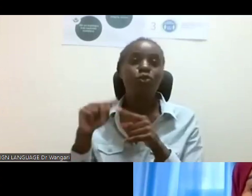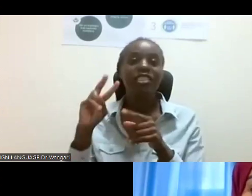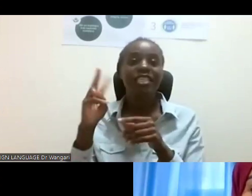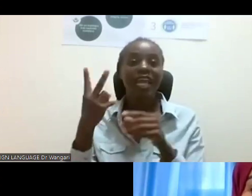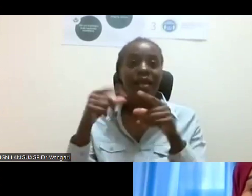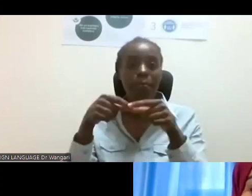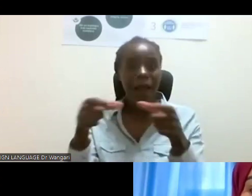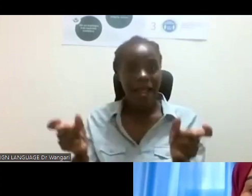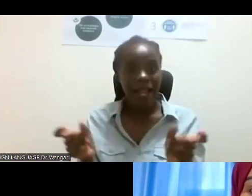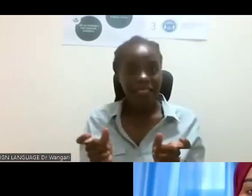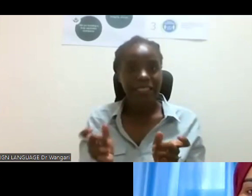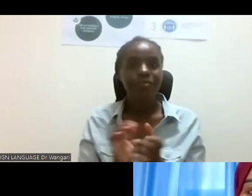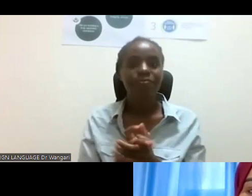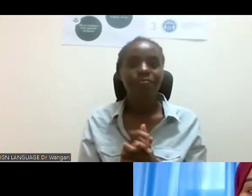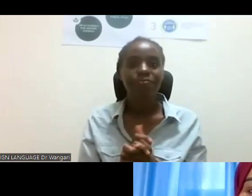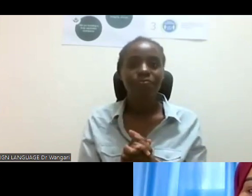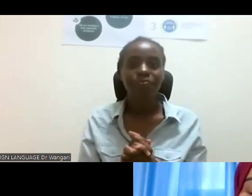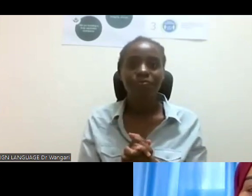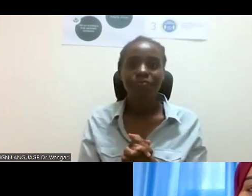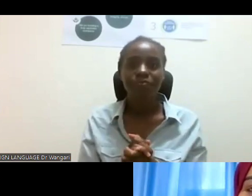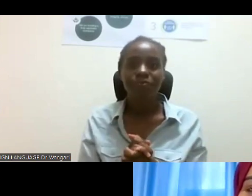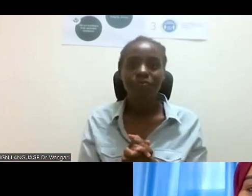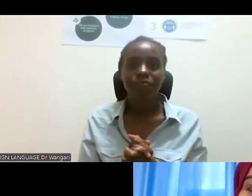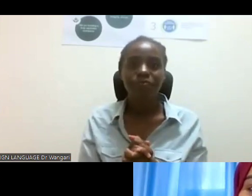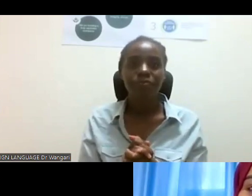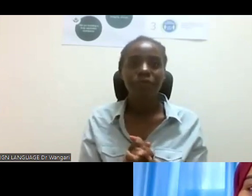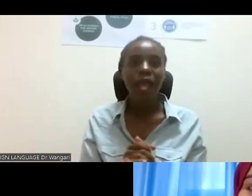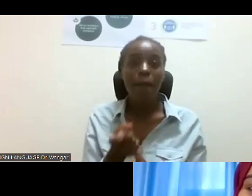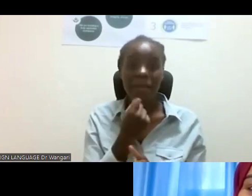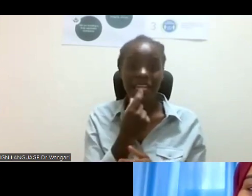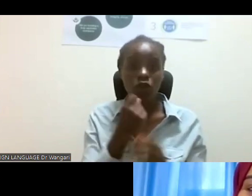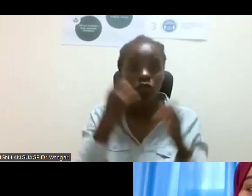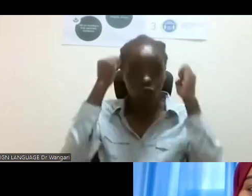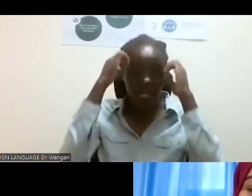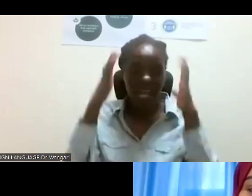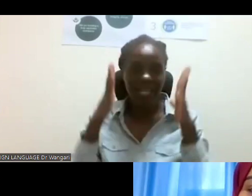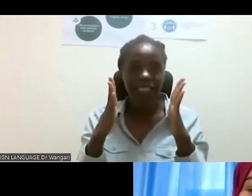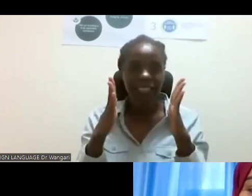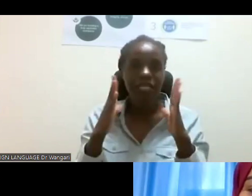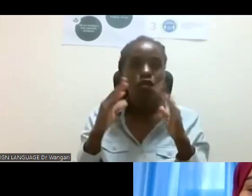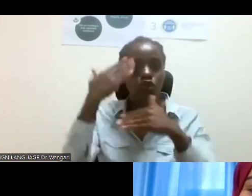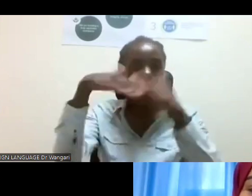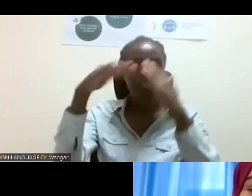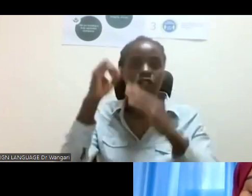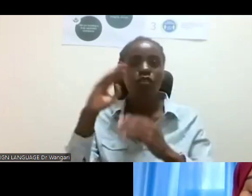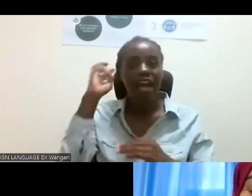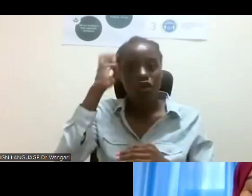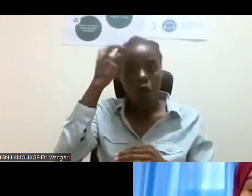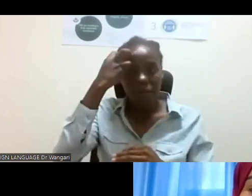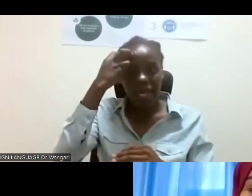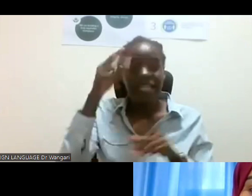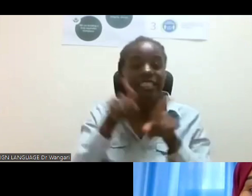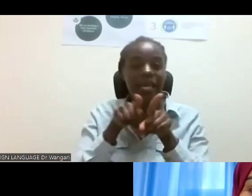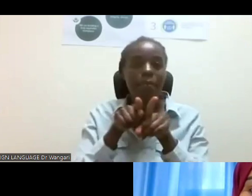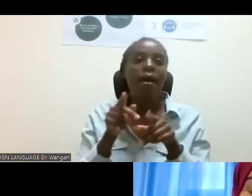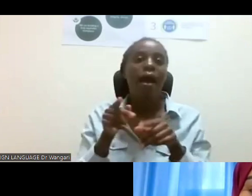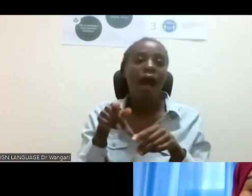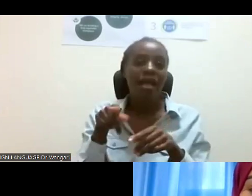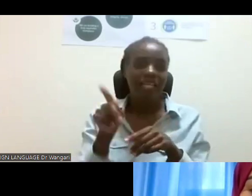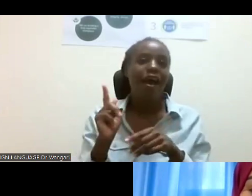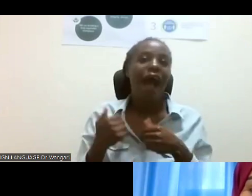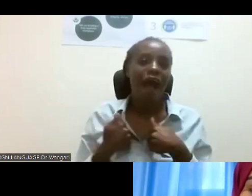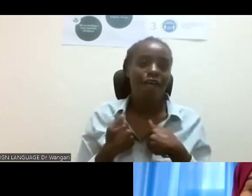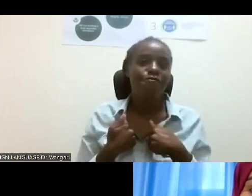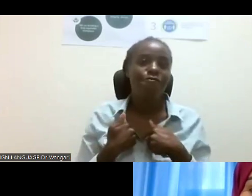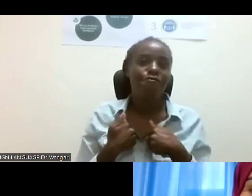Ngina, a final year medical student at the University of Nairobi, who has a passion for the field of obstetrics and